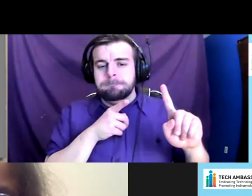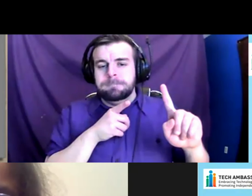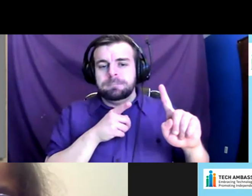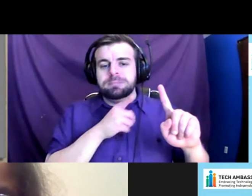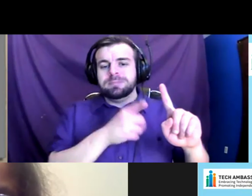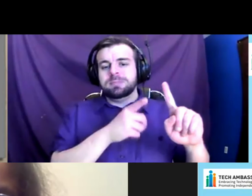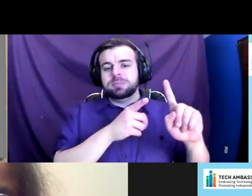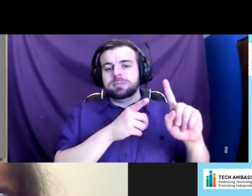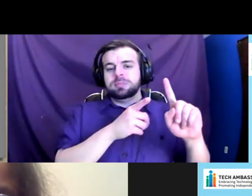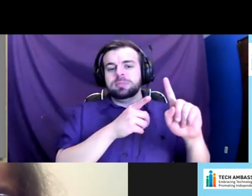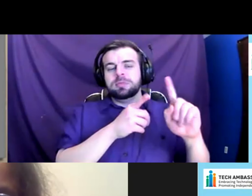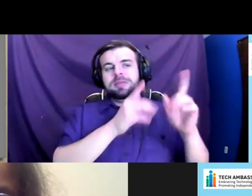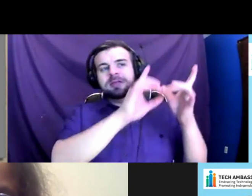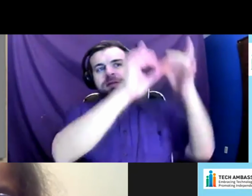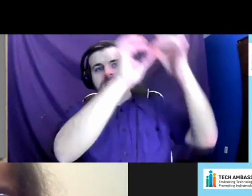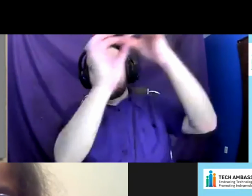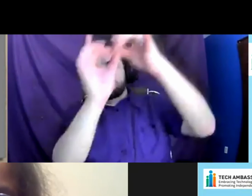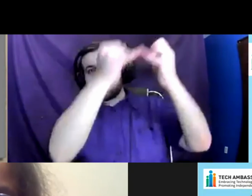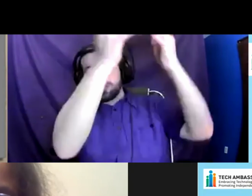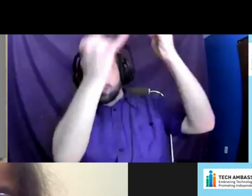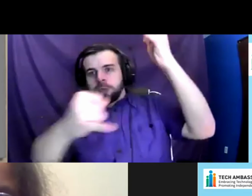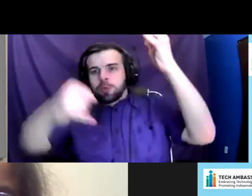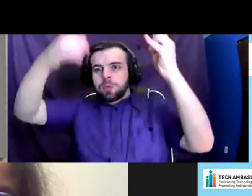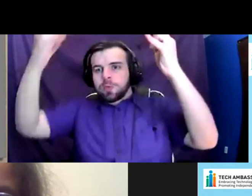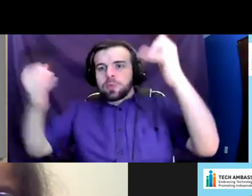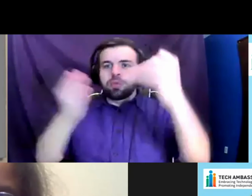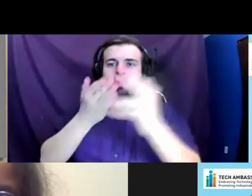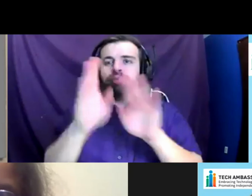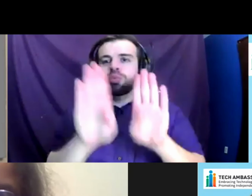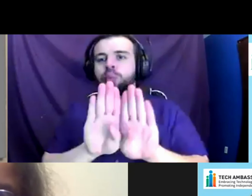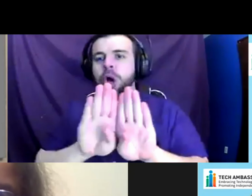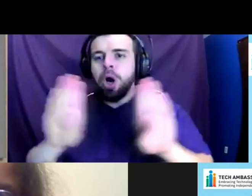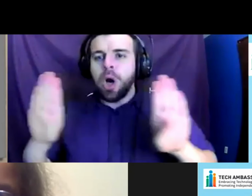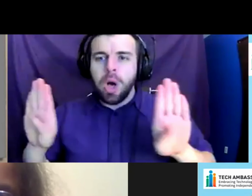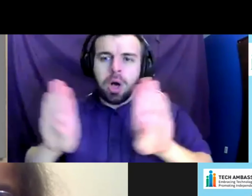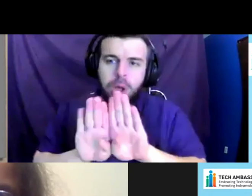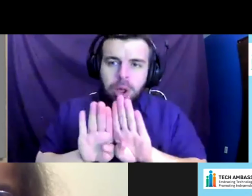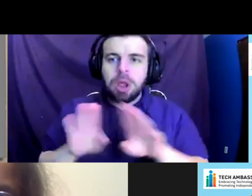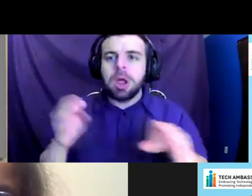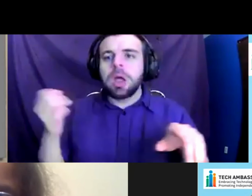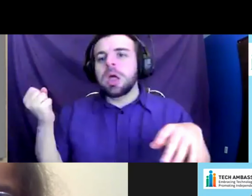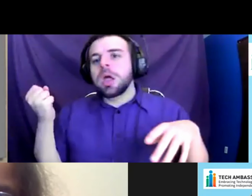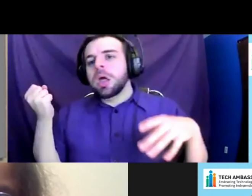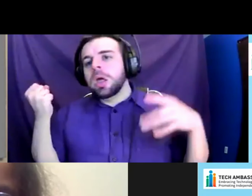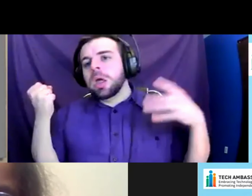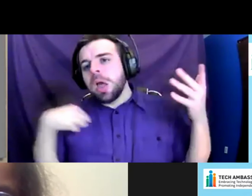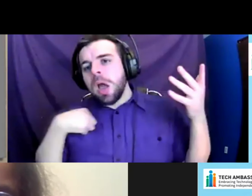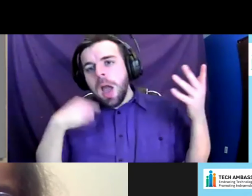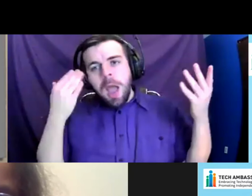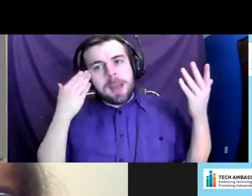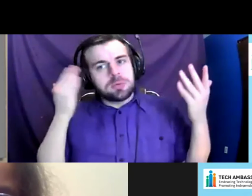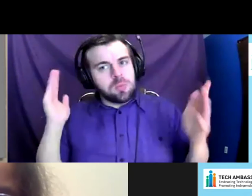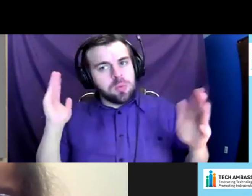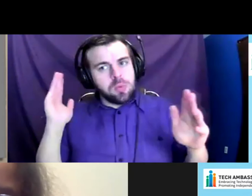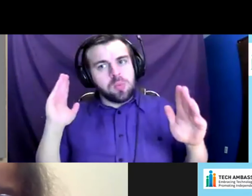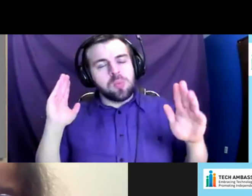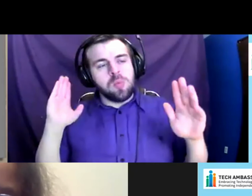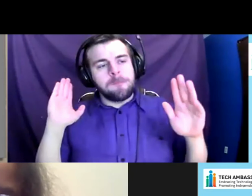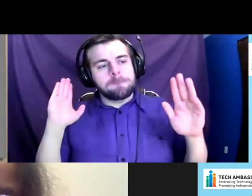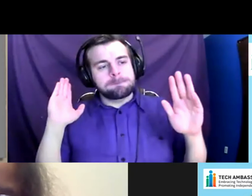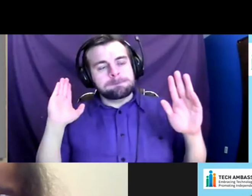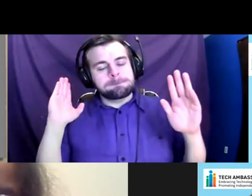wall, and I don't know if they're like,